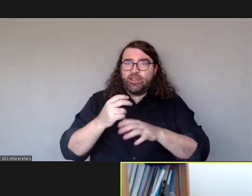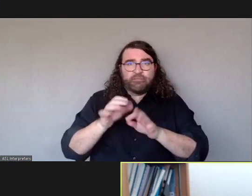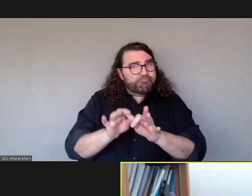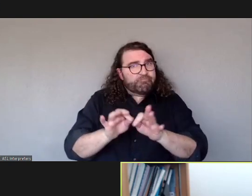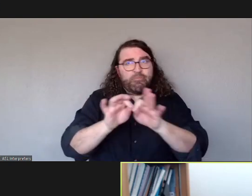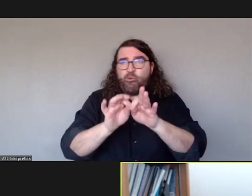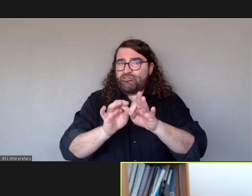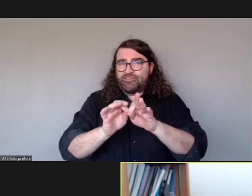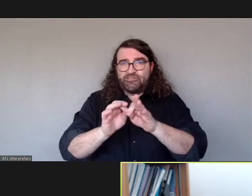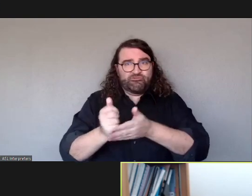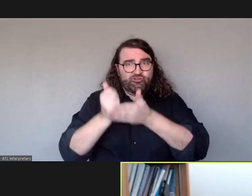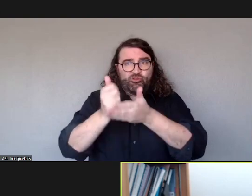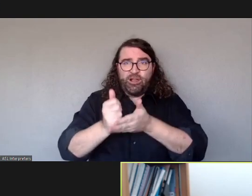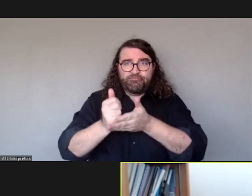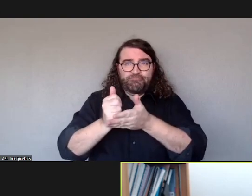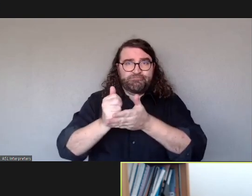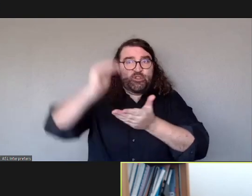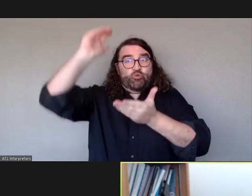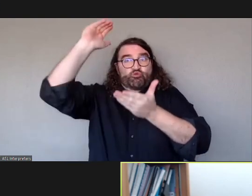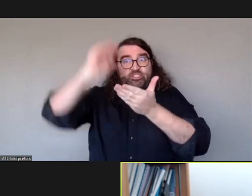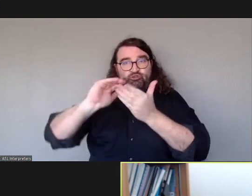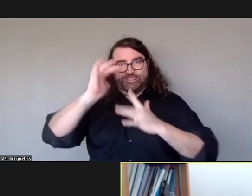important tool.